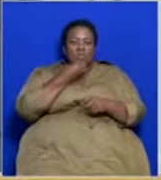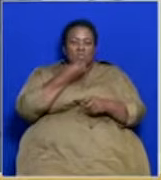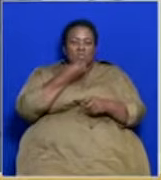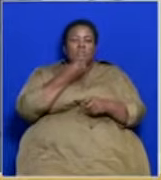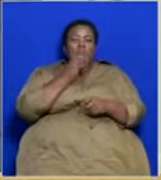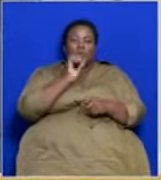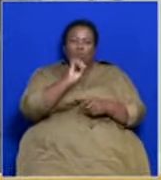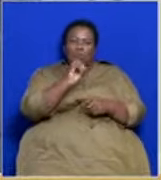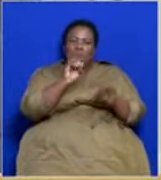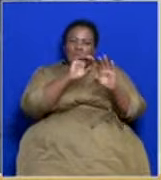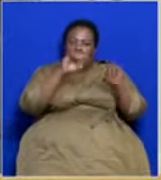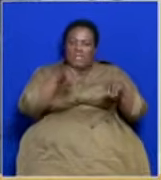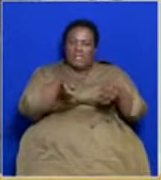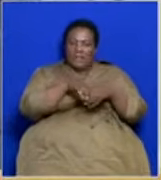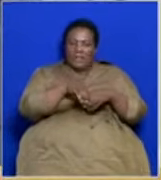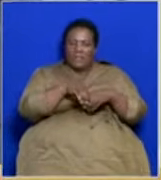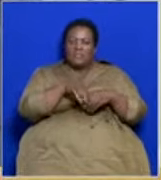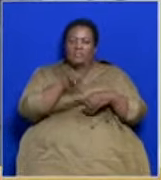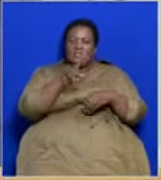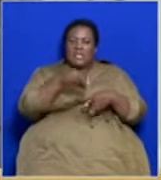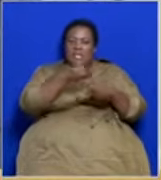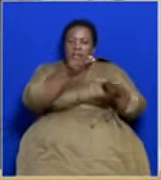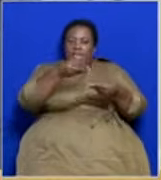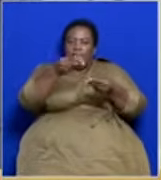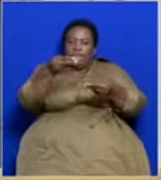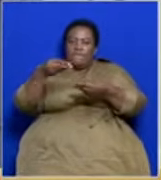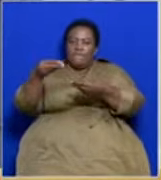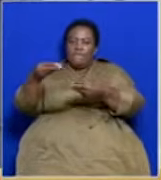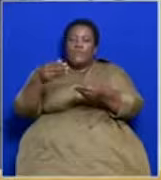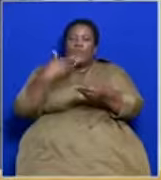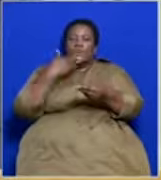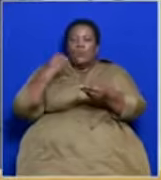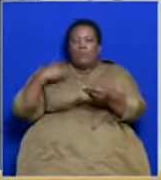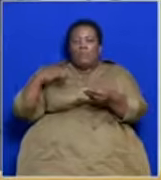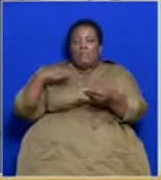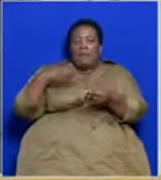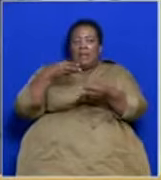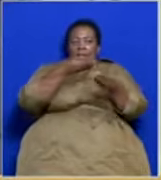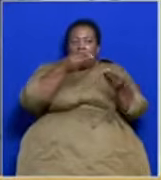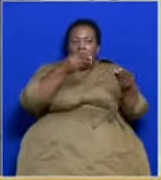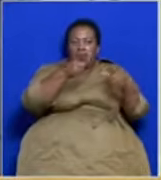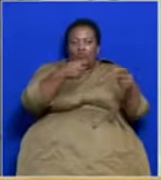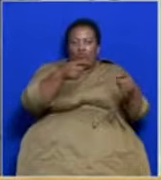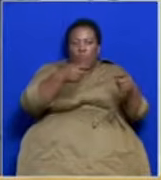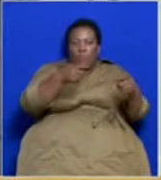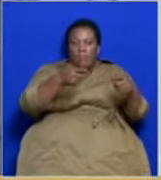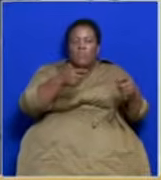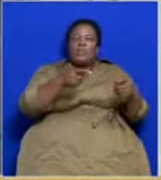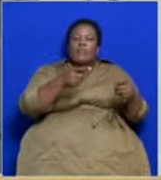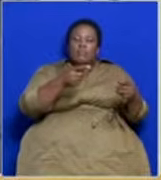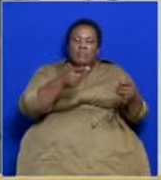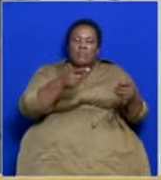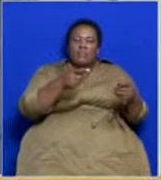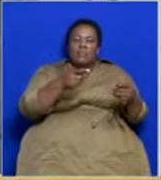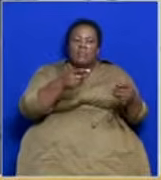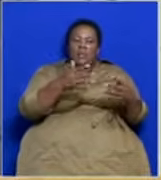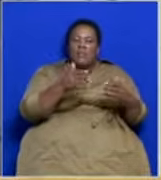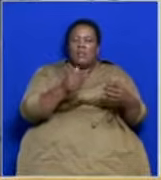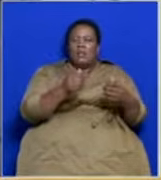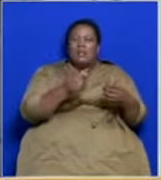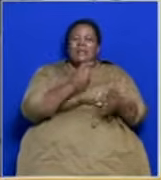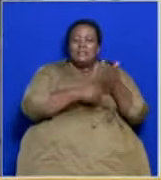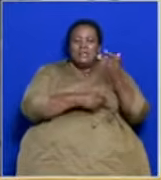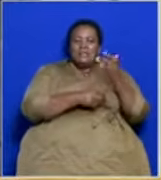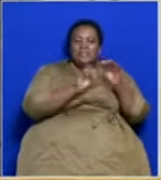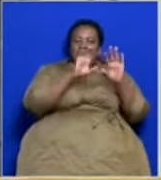being given by the municipality, and there will be a tax certificate from SARS. So